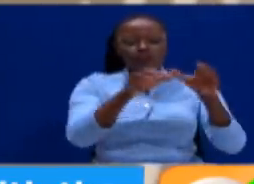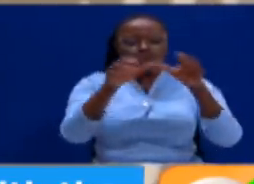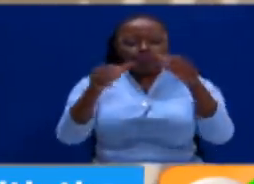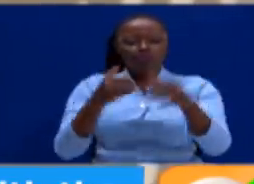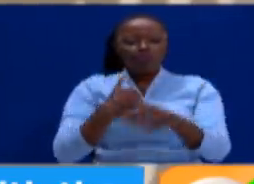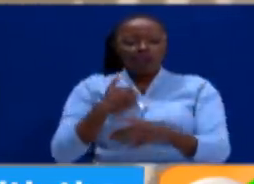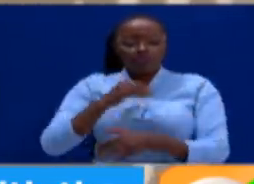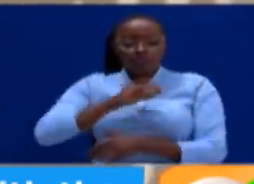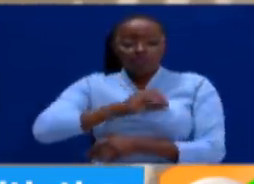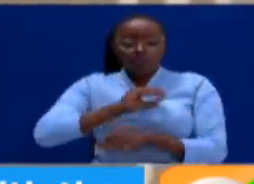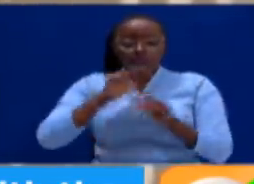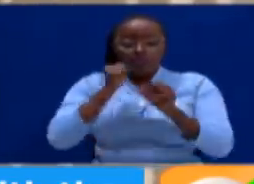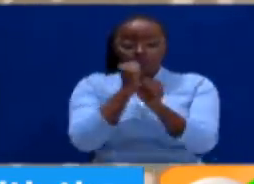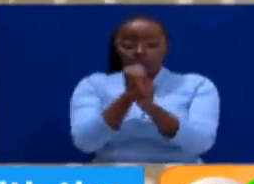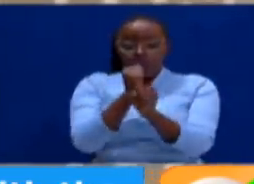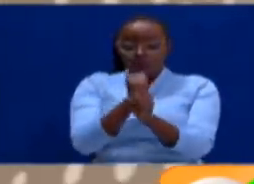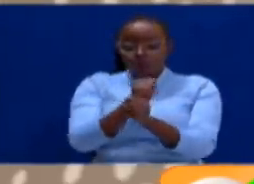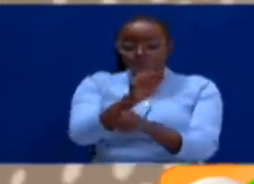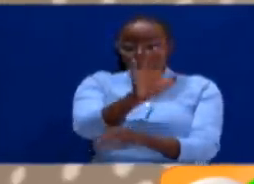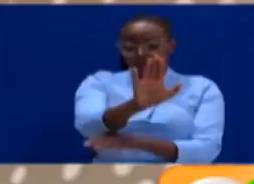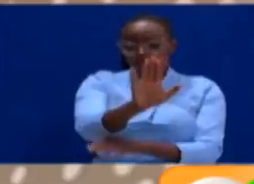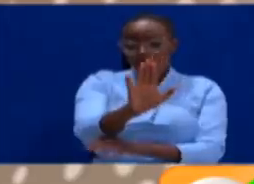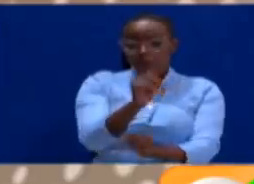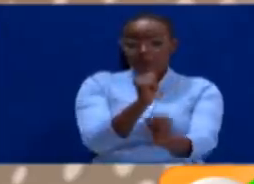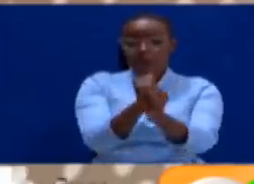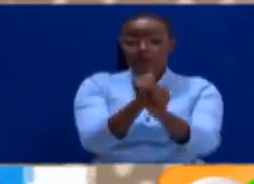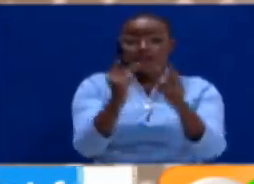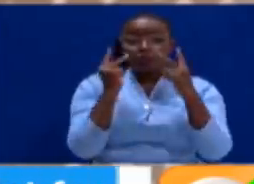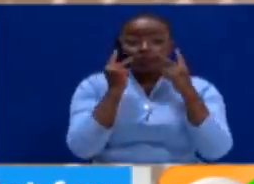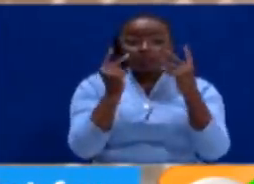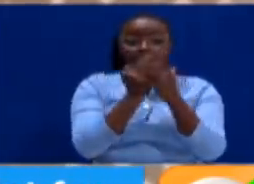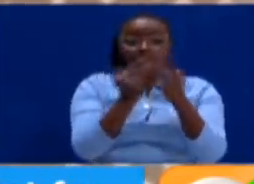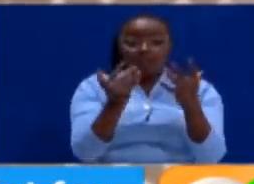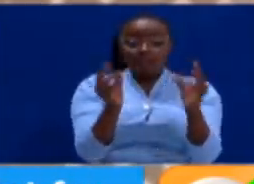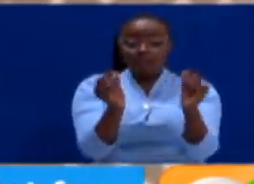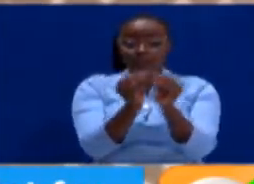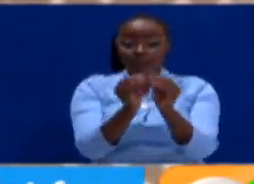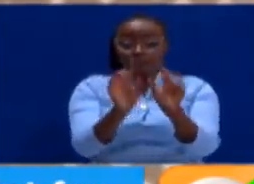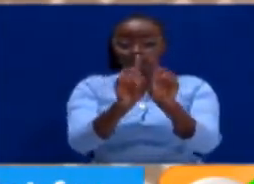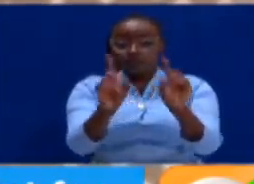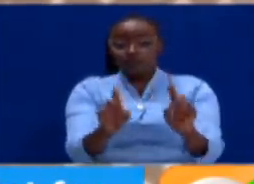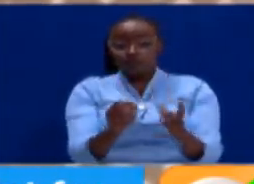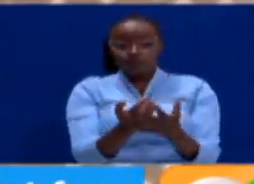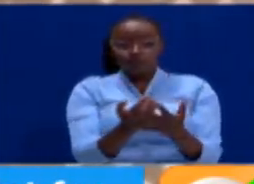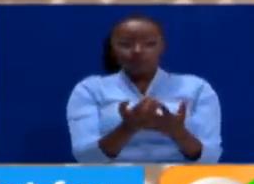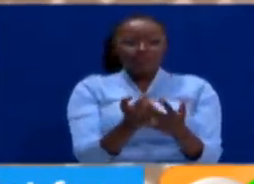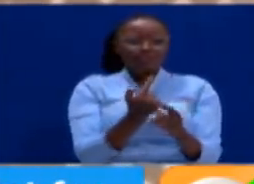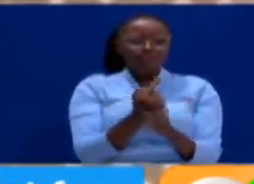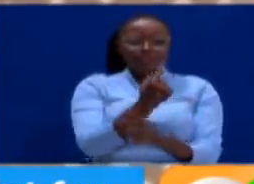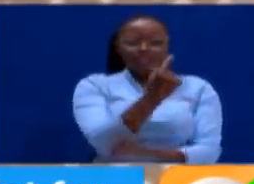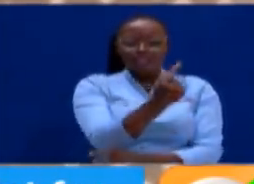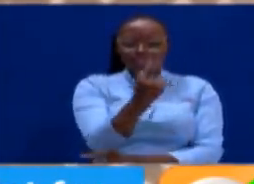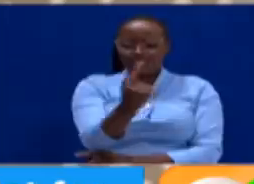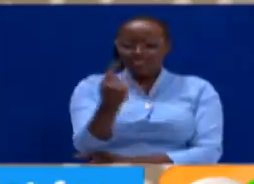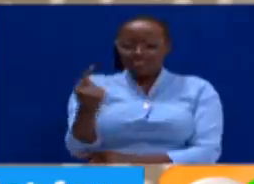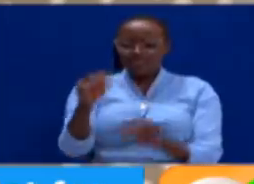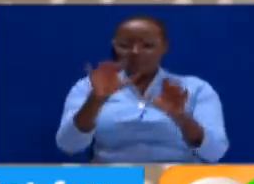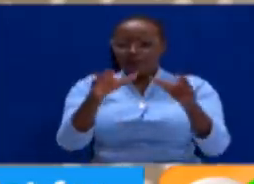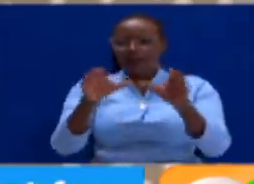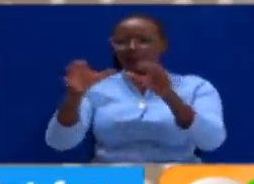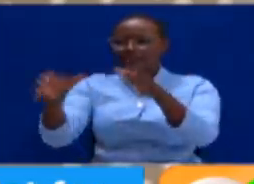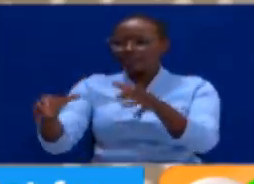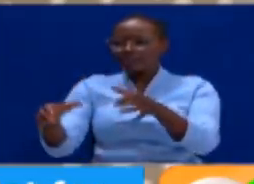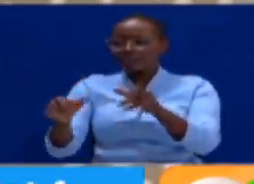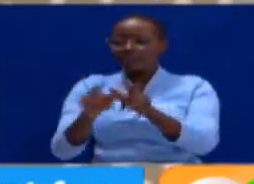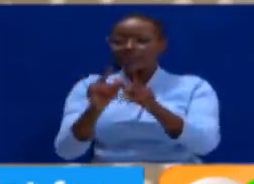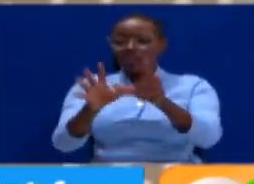in which it runs its affairs and its organs, but have you seen NEC meetings, NDC meetings in each of these parties that